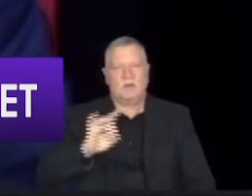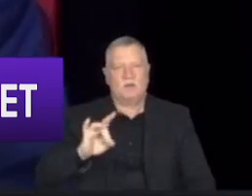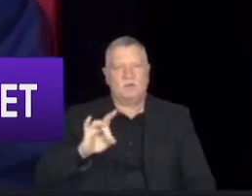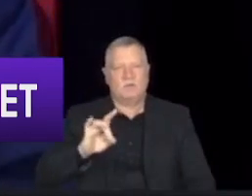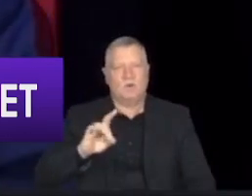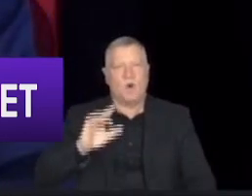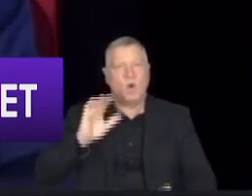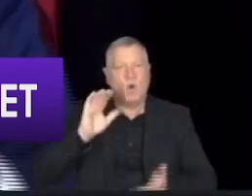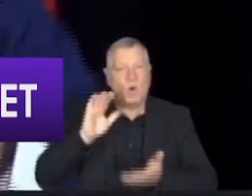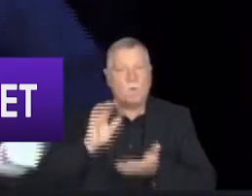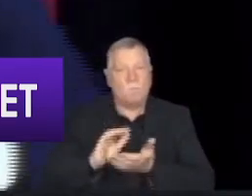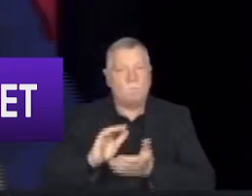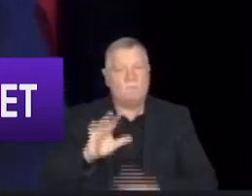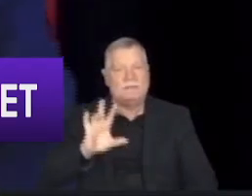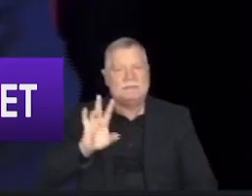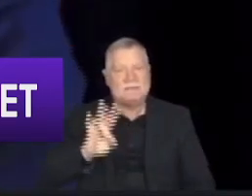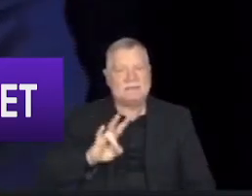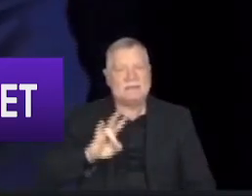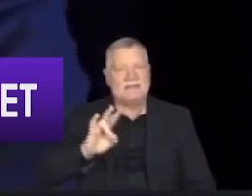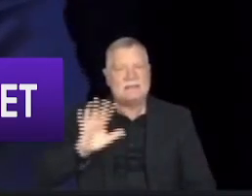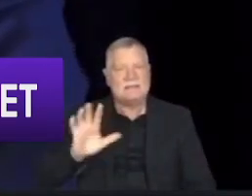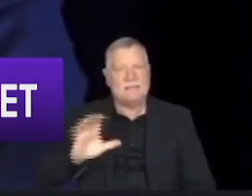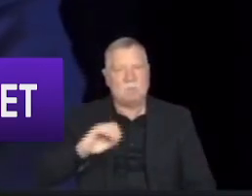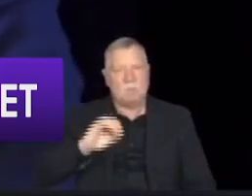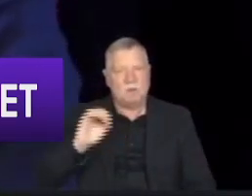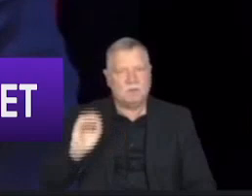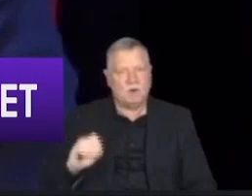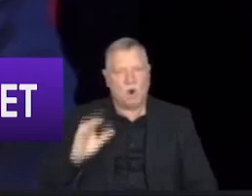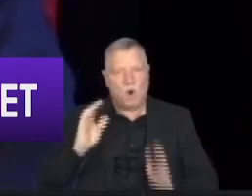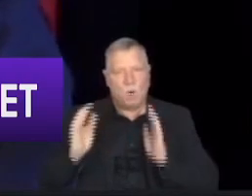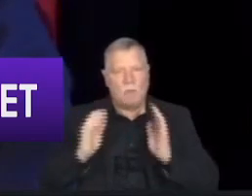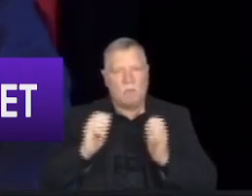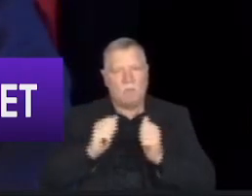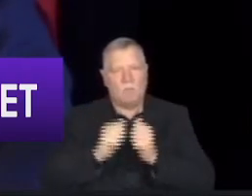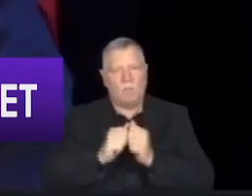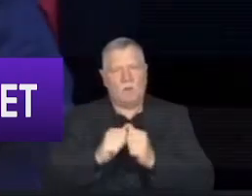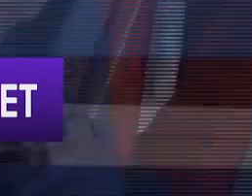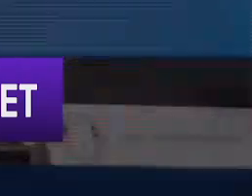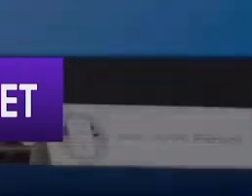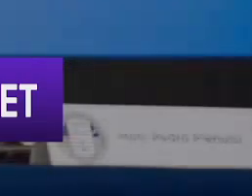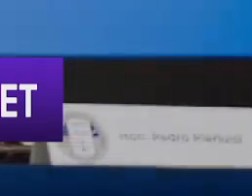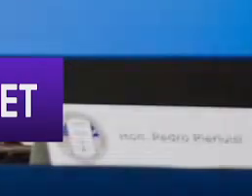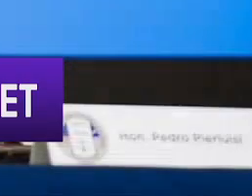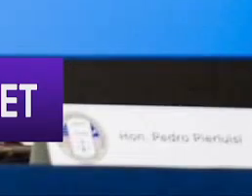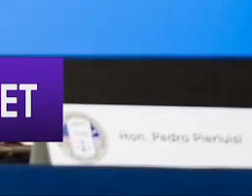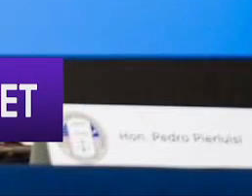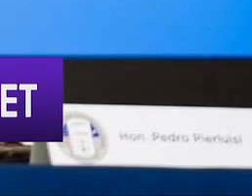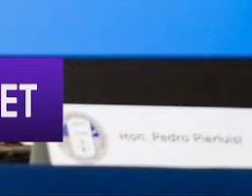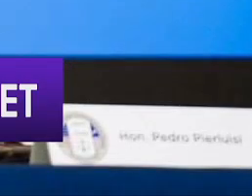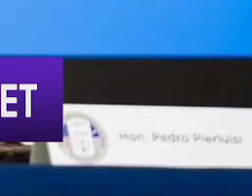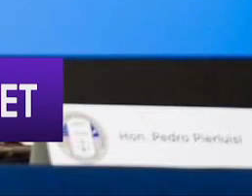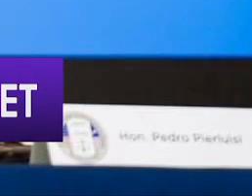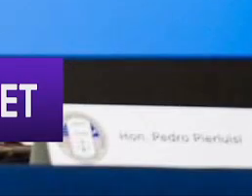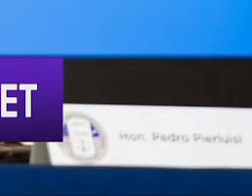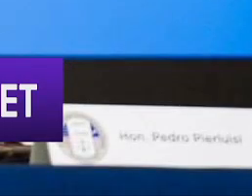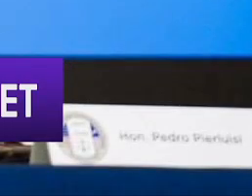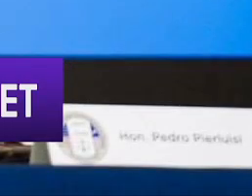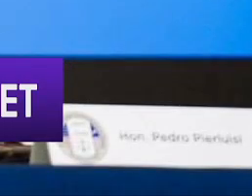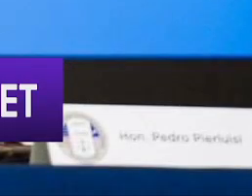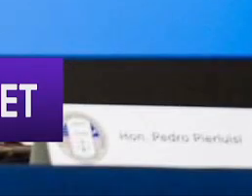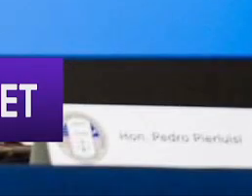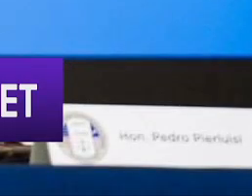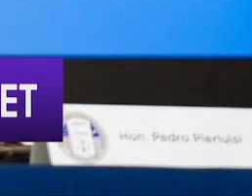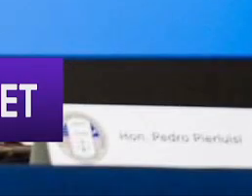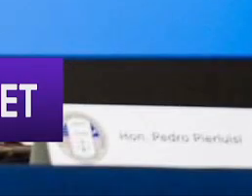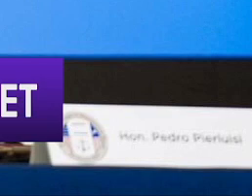$9 billion that the bondholders claim. Precisely last March, Pierluisi rejected the agreement in support